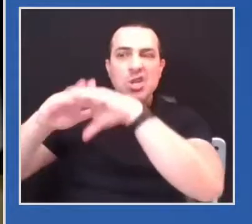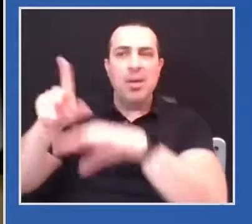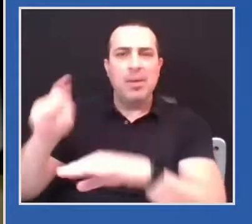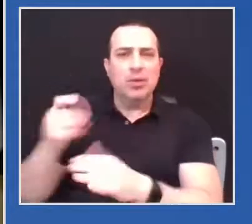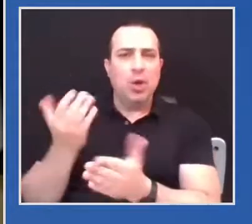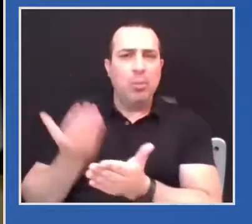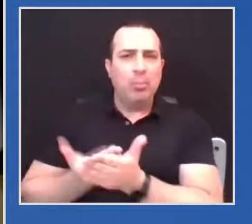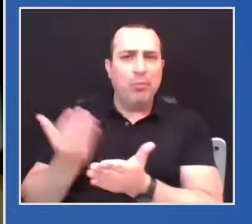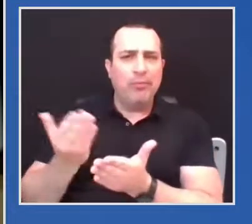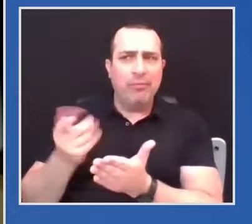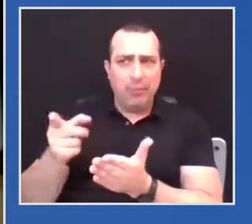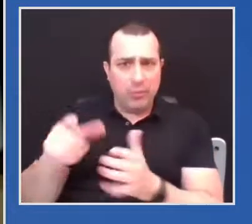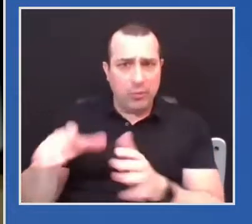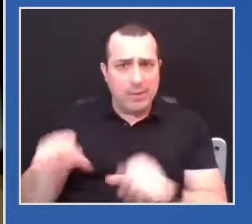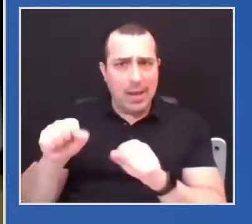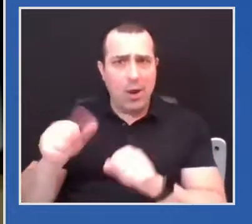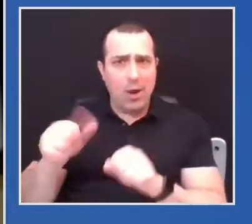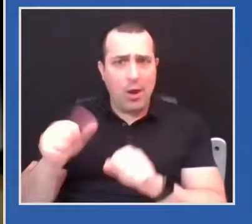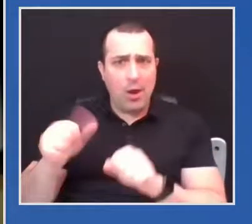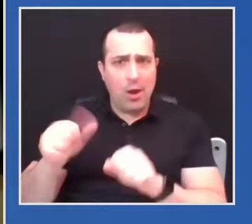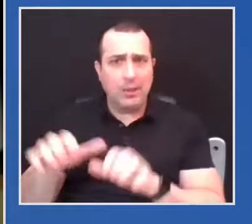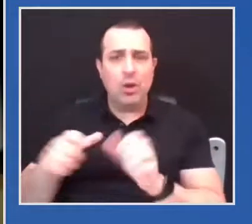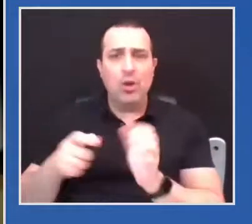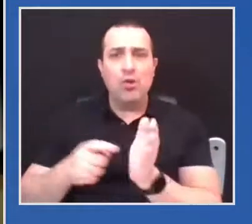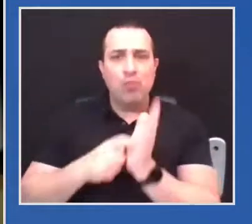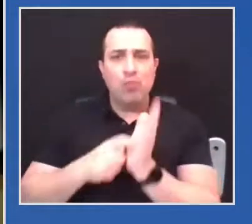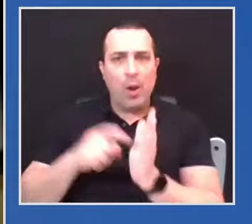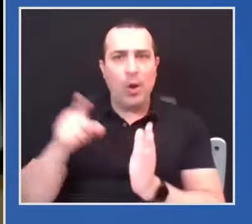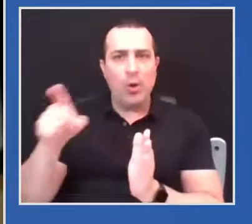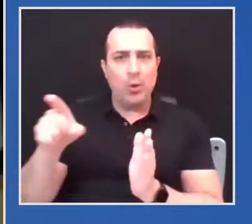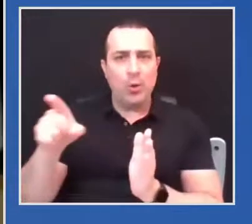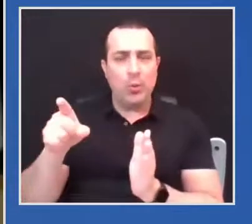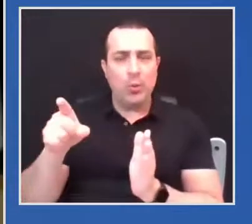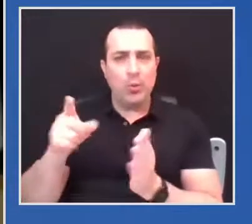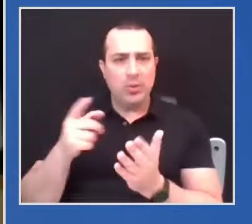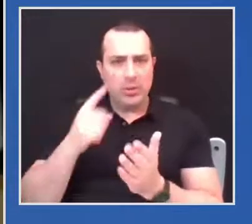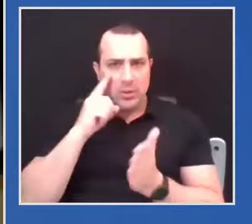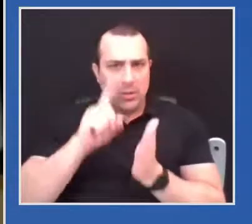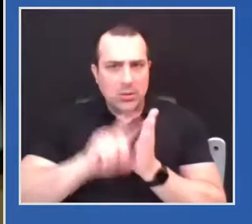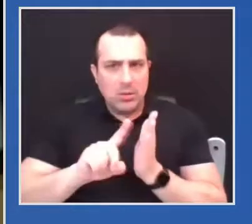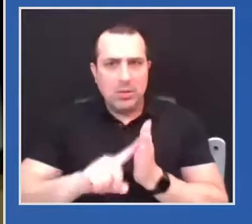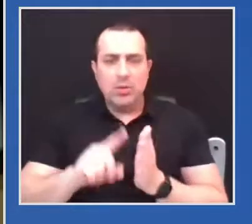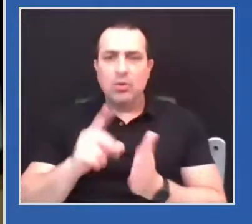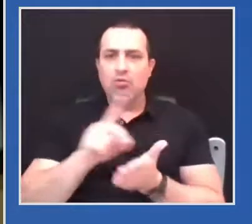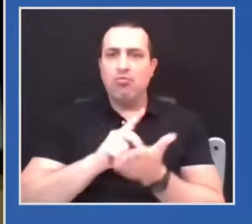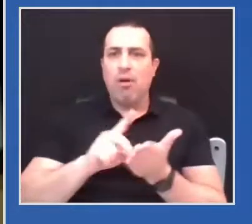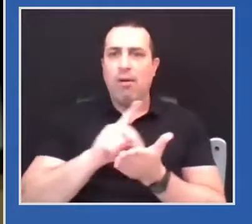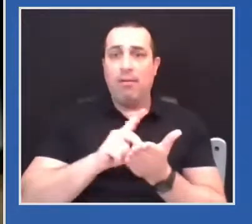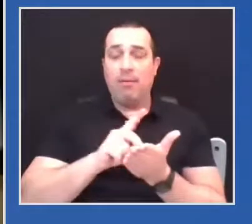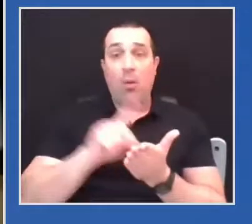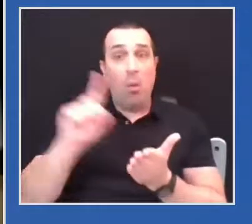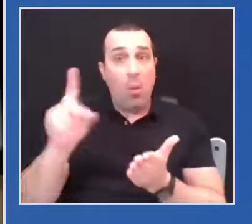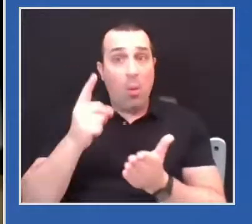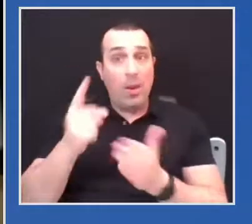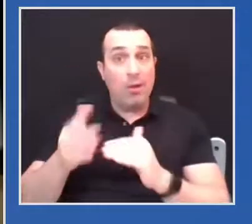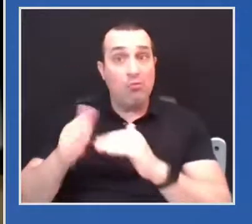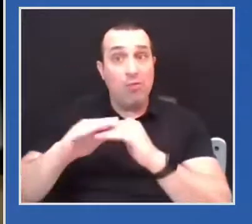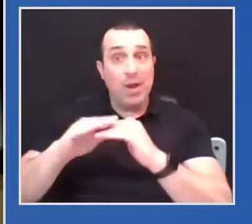other action that you've required you to improve the drug. So it can only be raised at the cost of medical